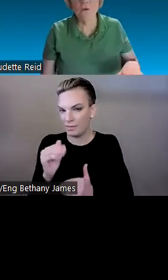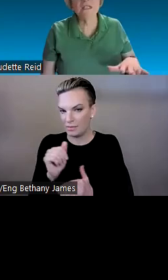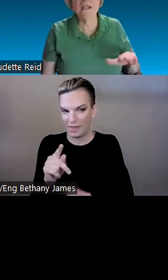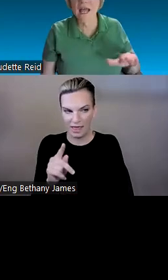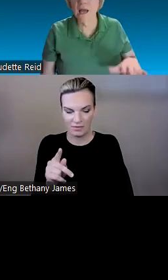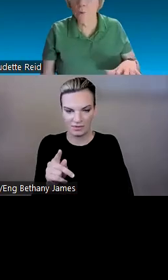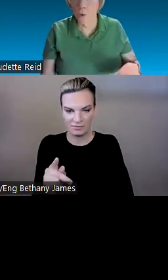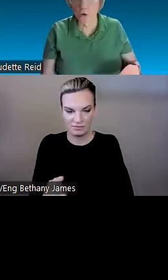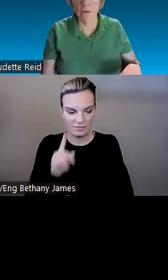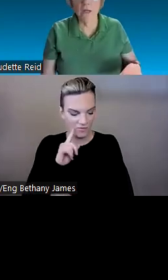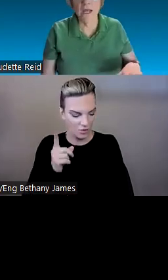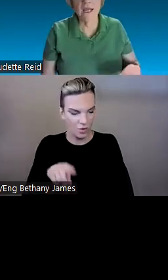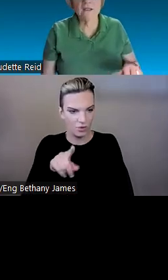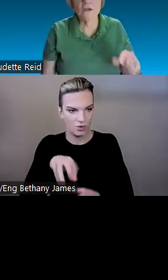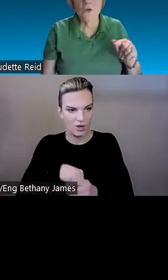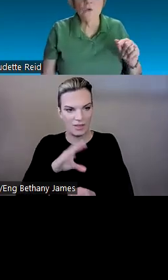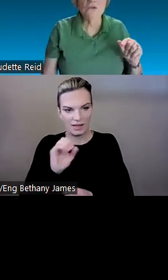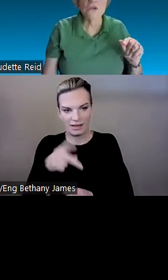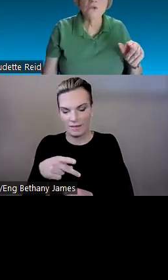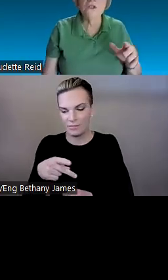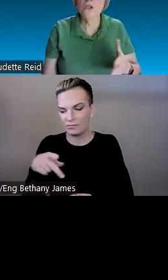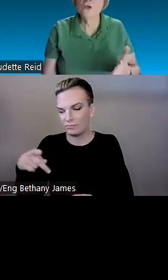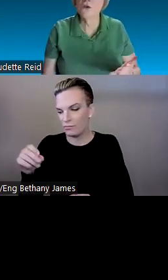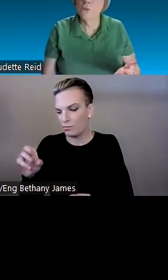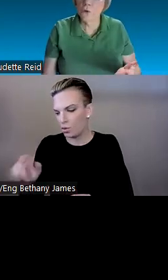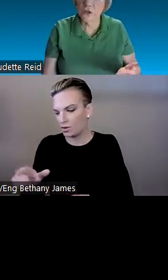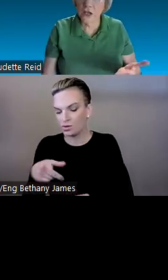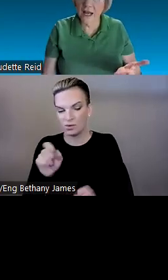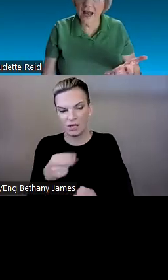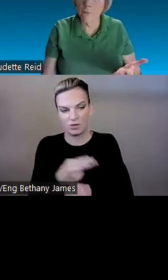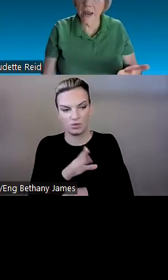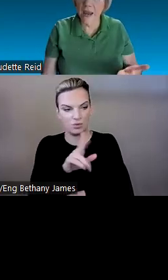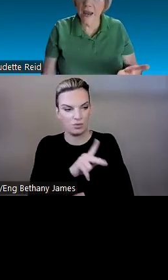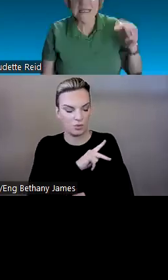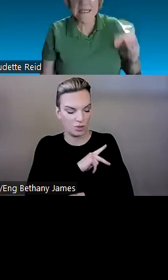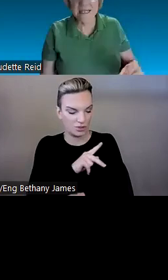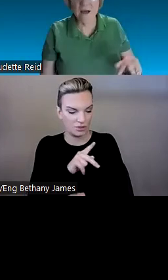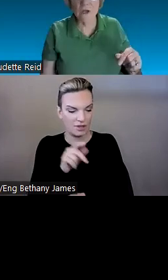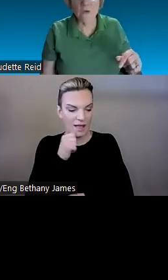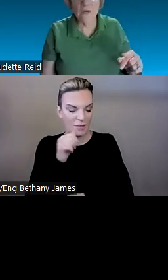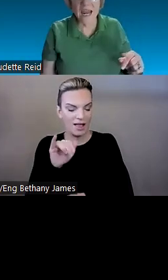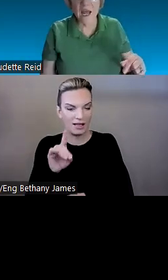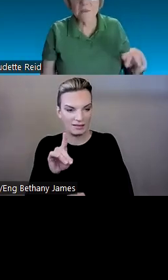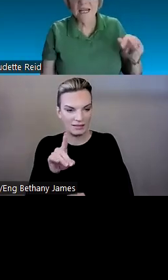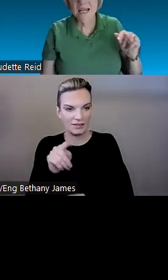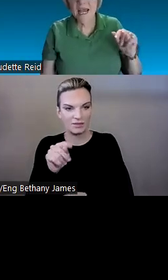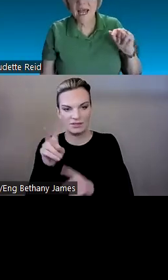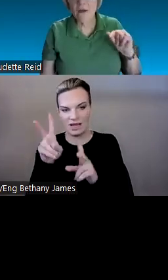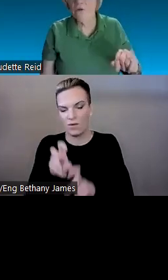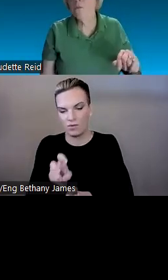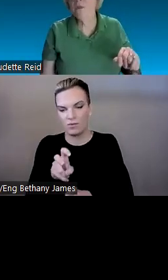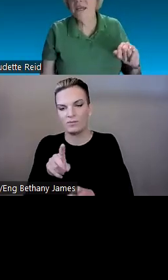to those in the comp portal. And so you can choose to use your personal Apple ID to download